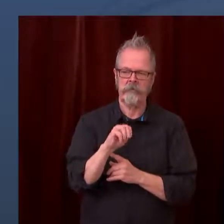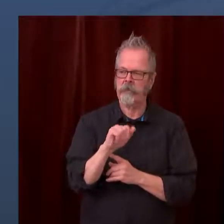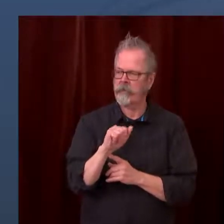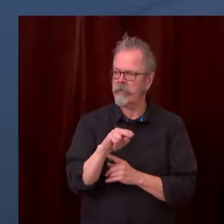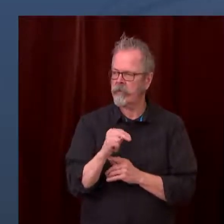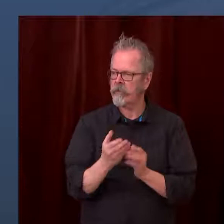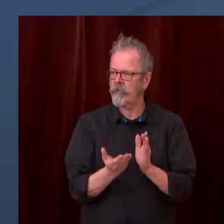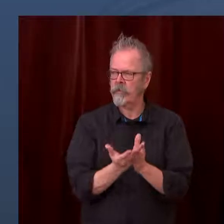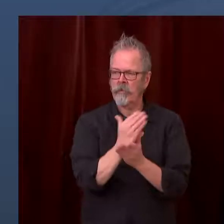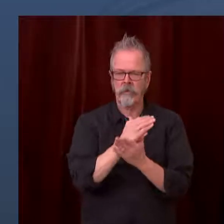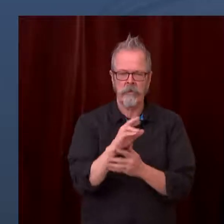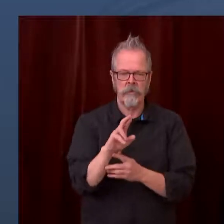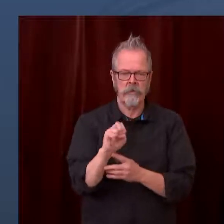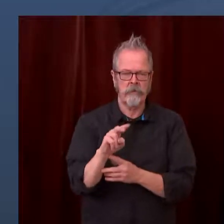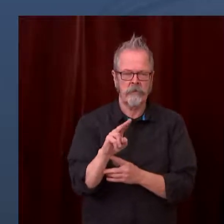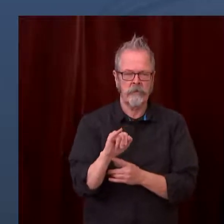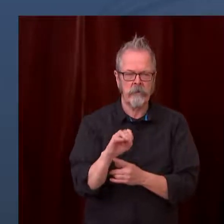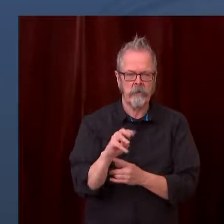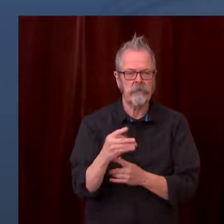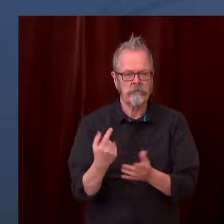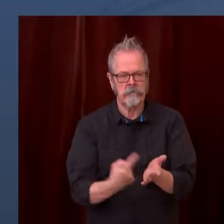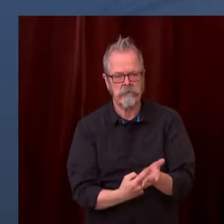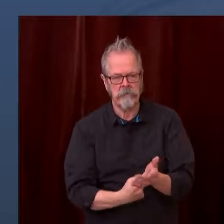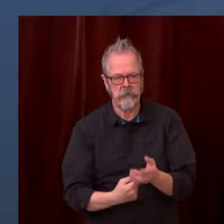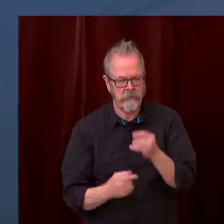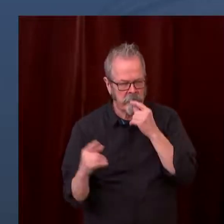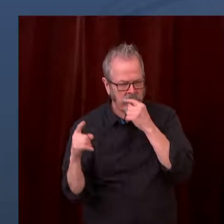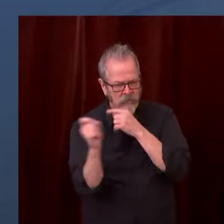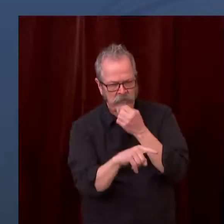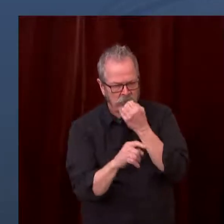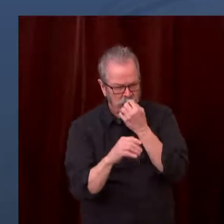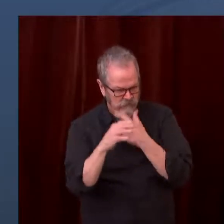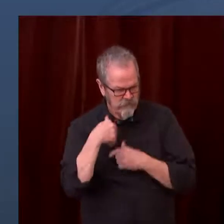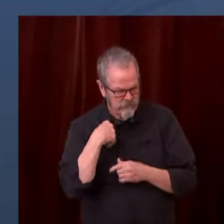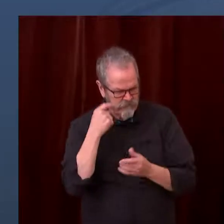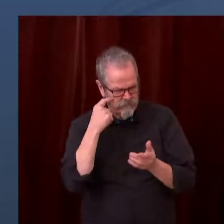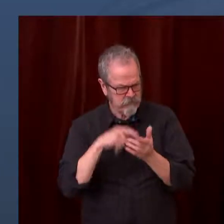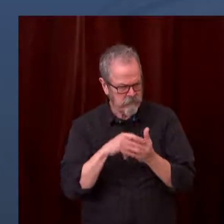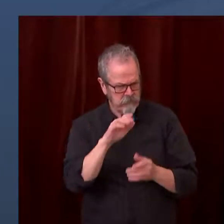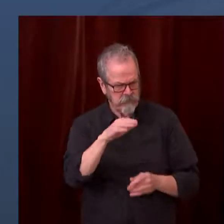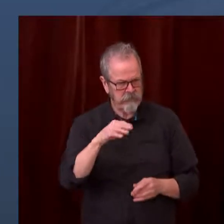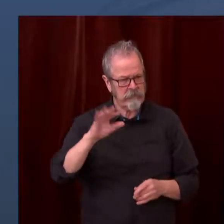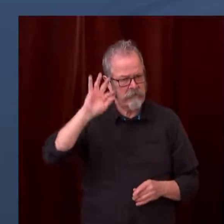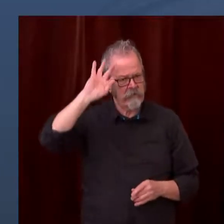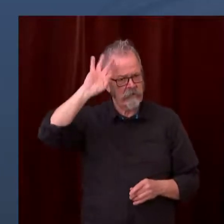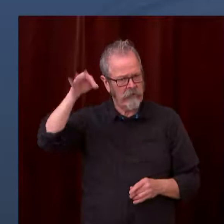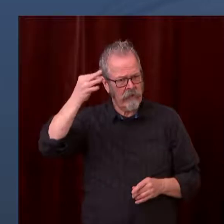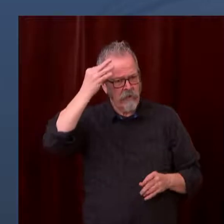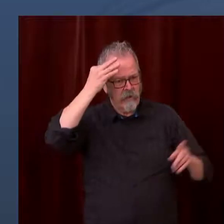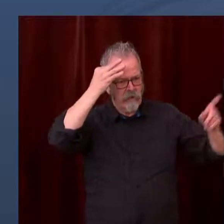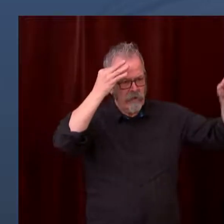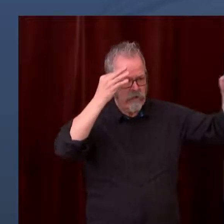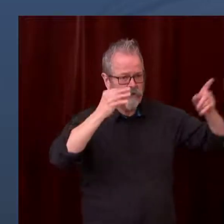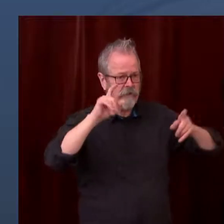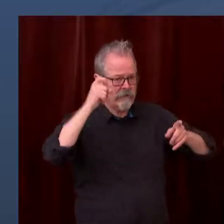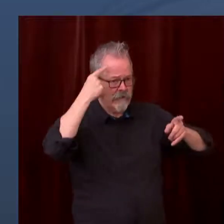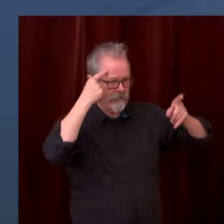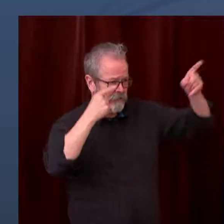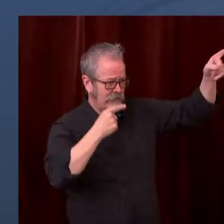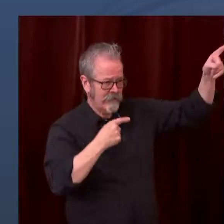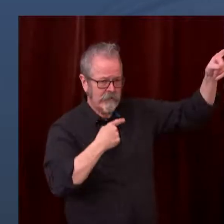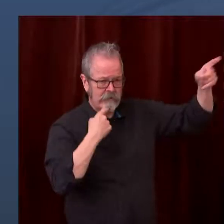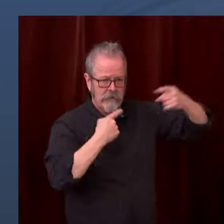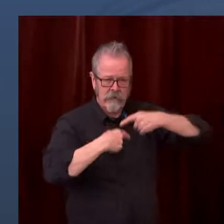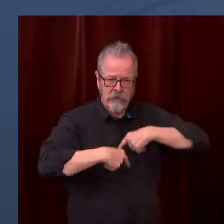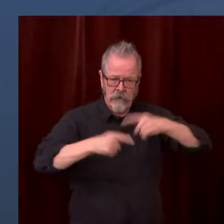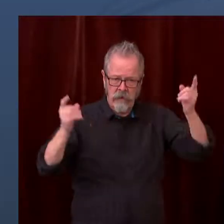it was mentioned that they should use the federal pharmacy program to get vaccinated. Is that still the plan? And if so, how is that working?